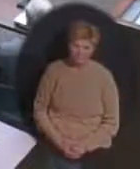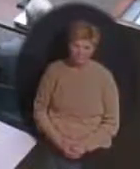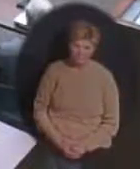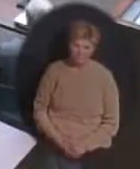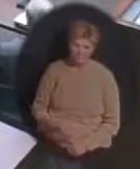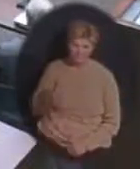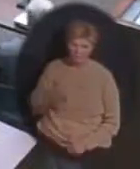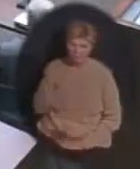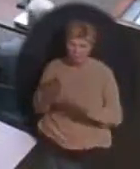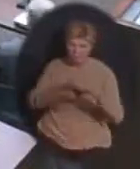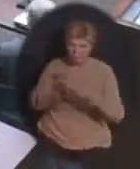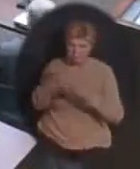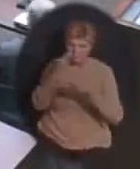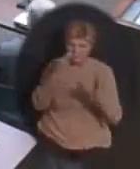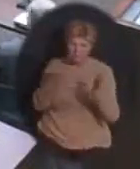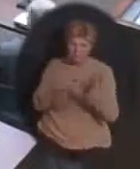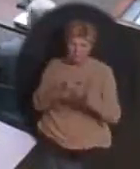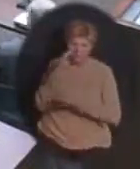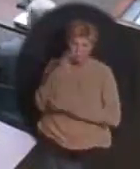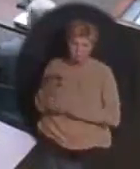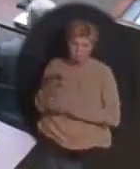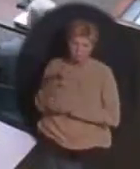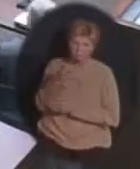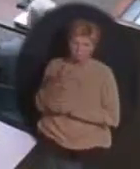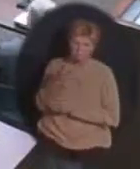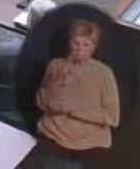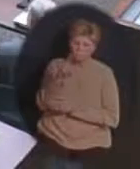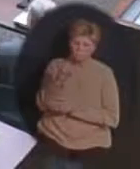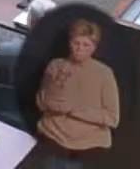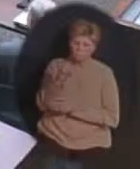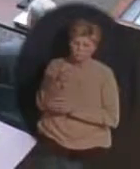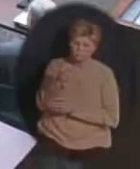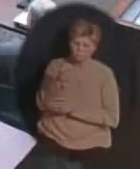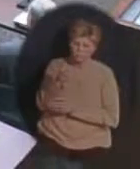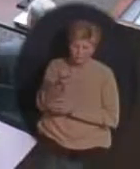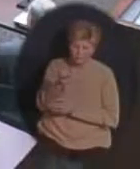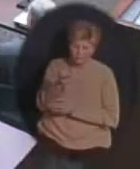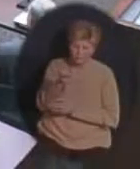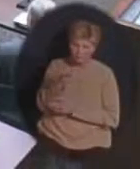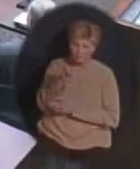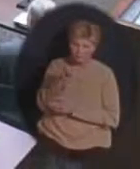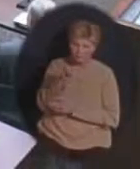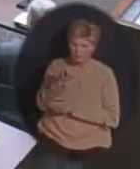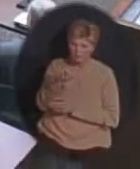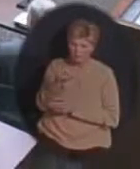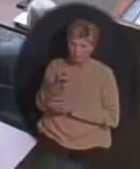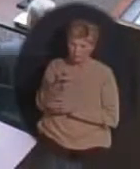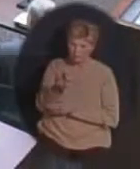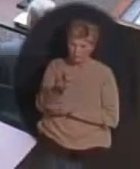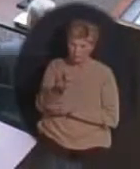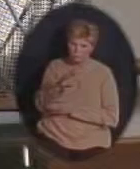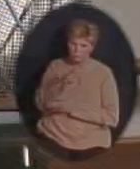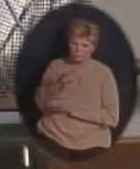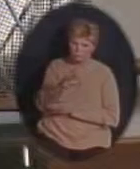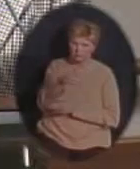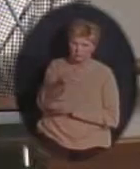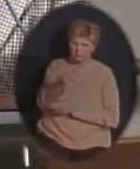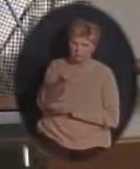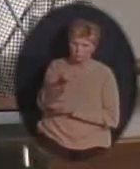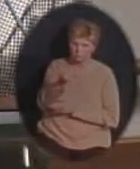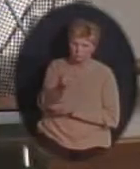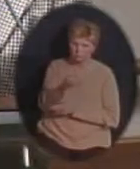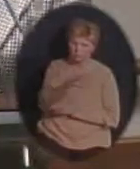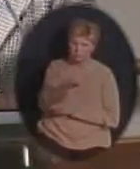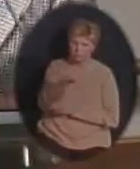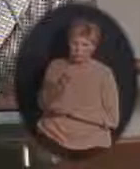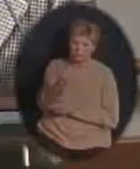Our next recognition is for Sunil Iyer, 6th grade student at Havencroft Elementary School, and Eshwar Iyer,